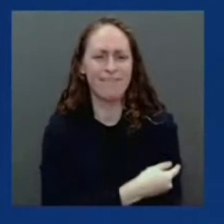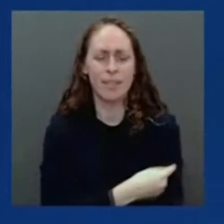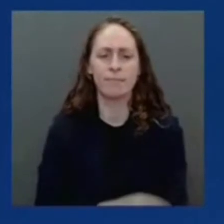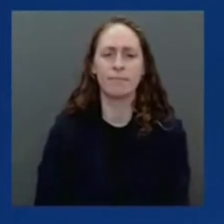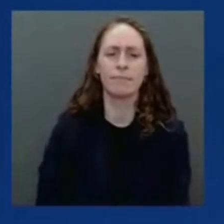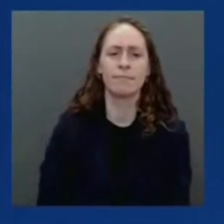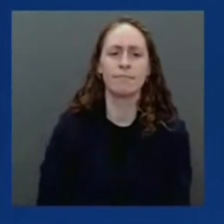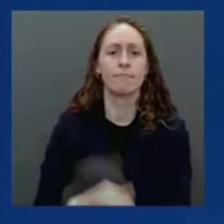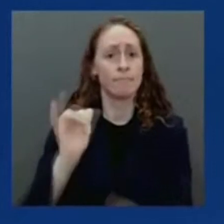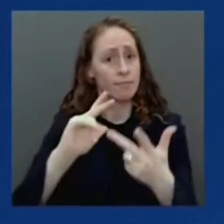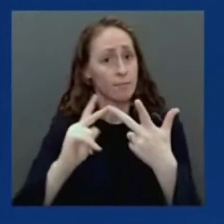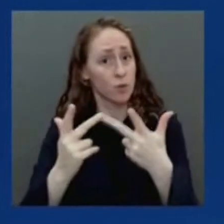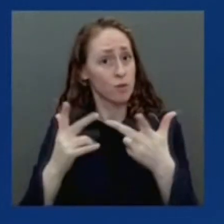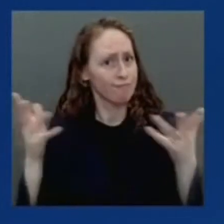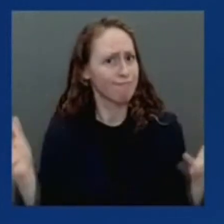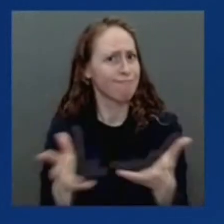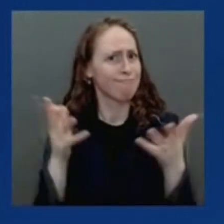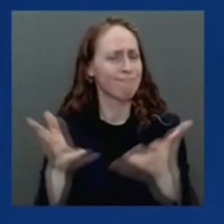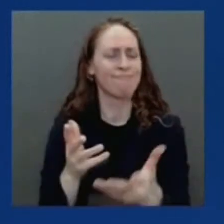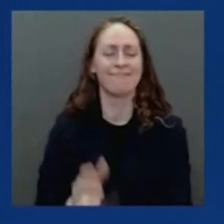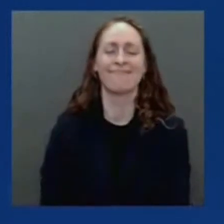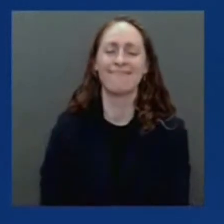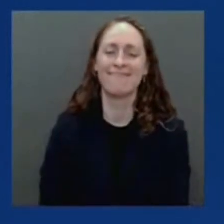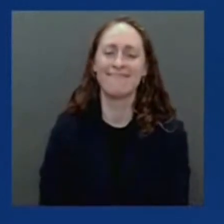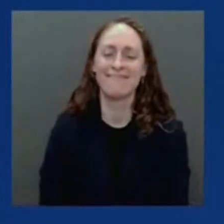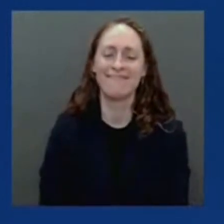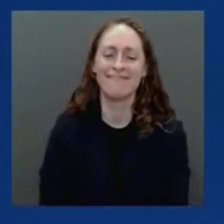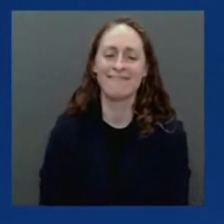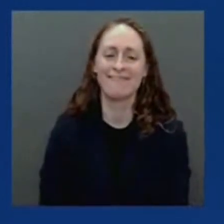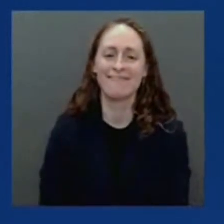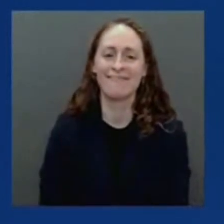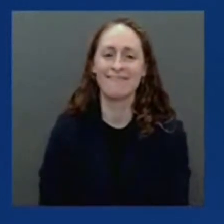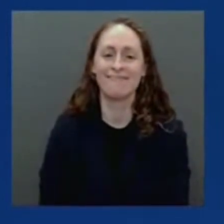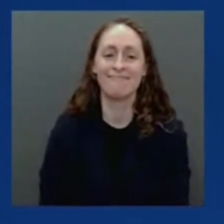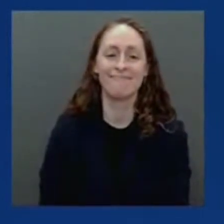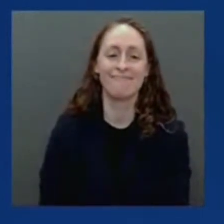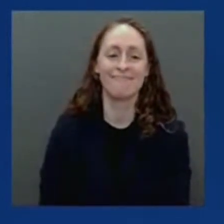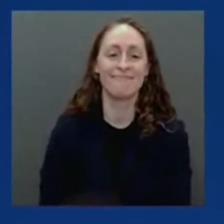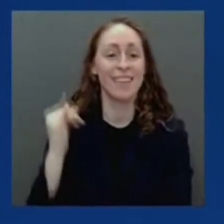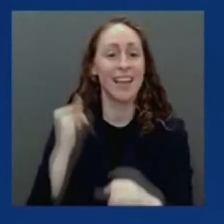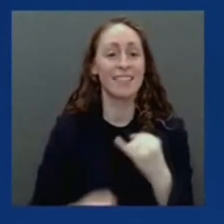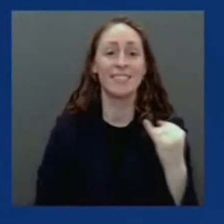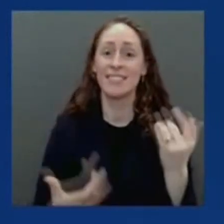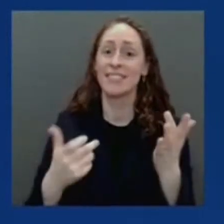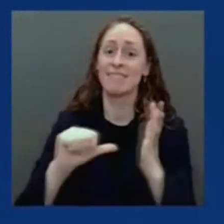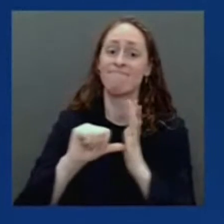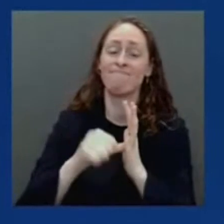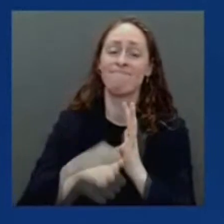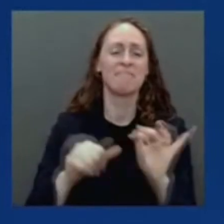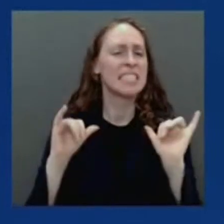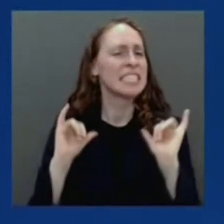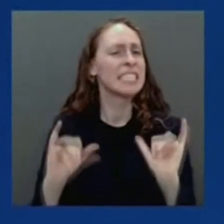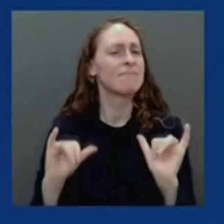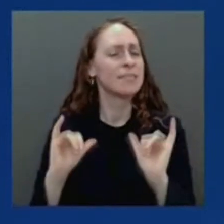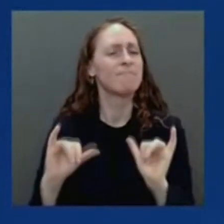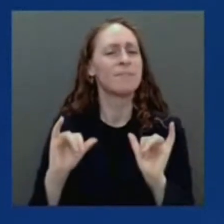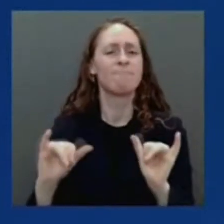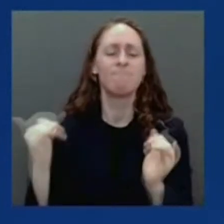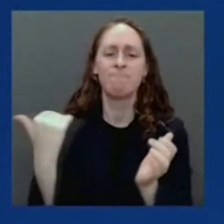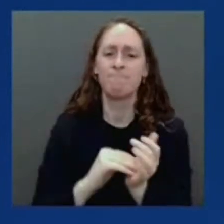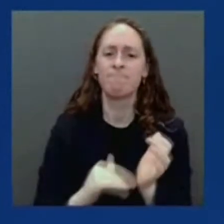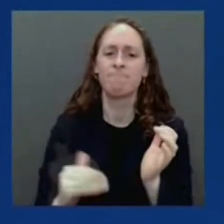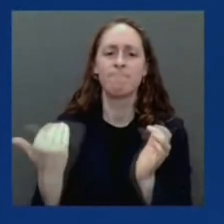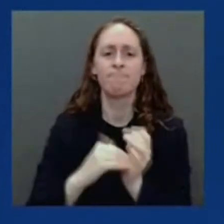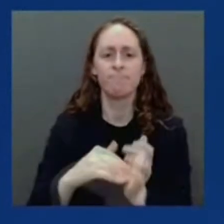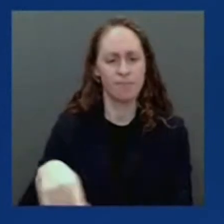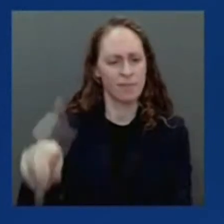slide. The message is the same. Get vaccinated and get boosted for so many reasons. Now over